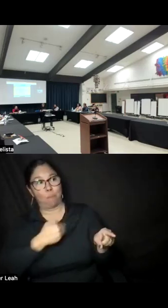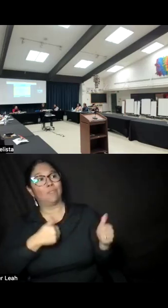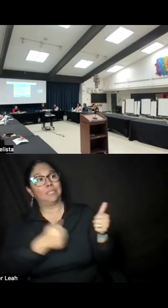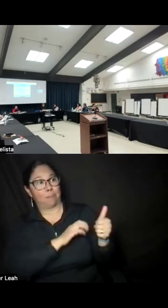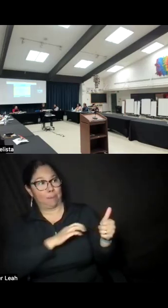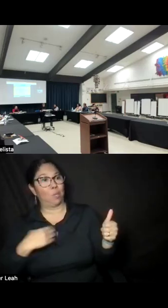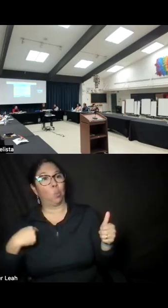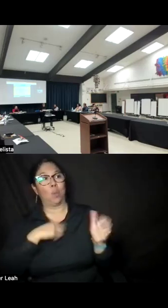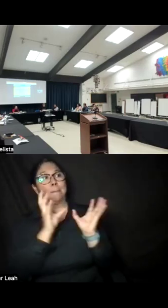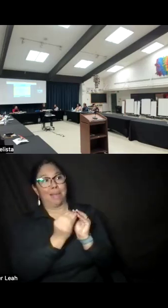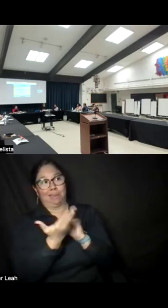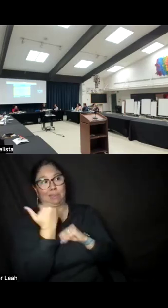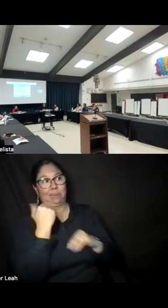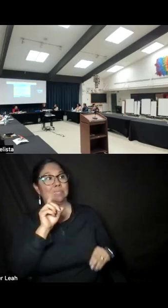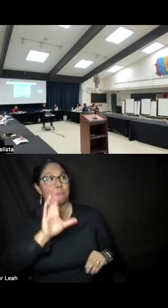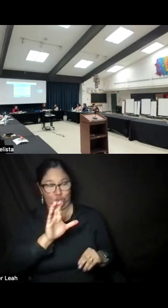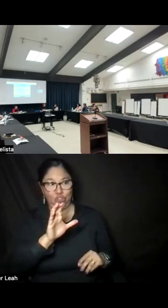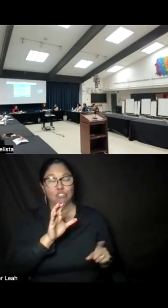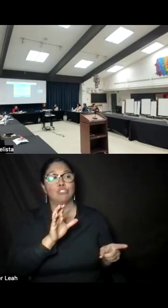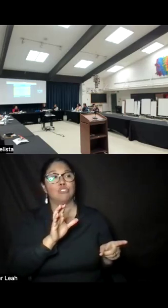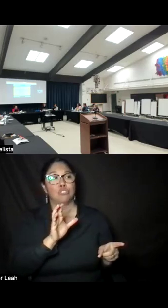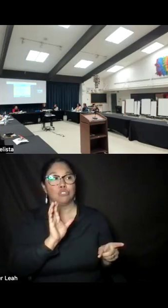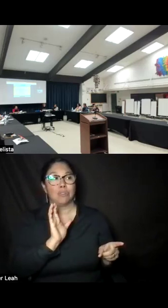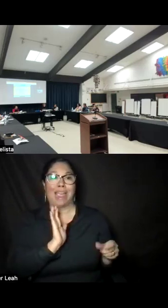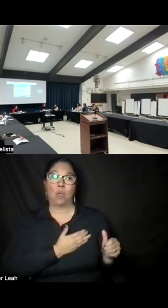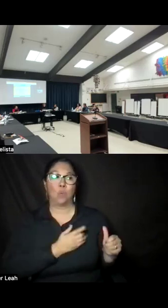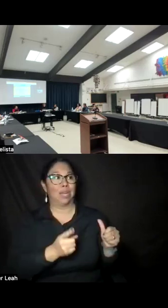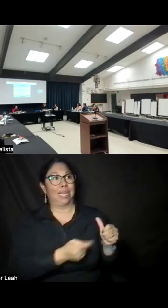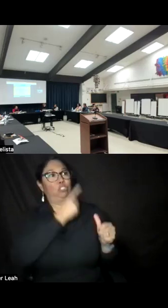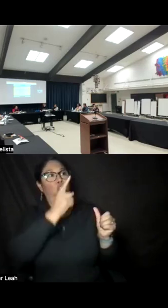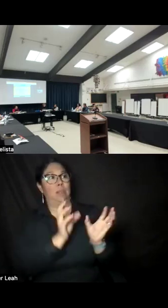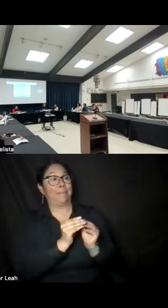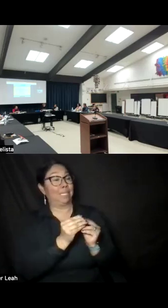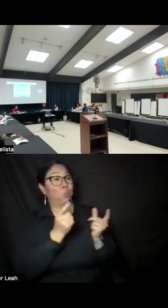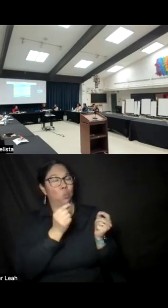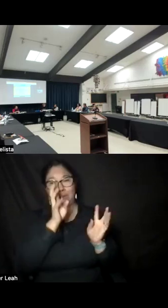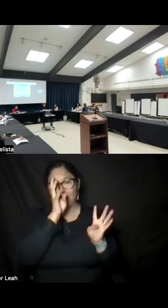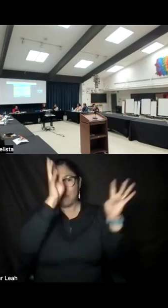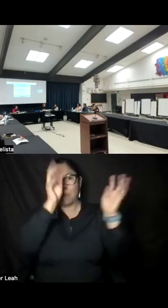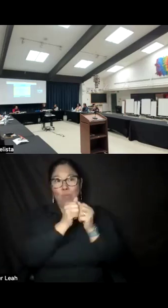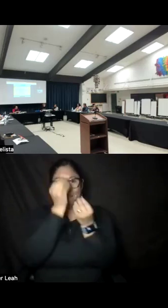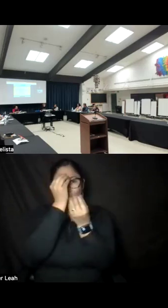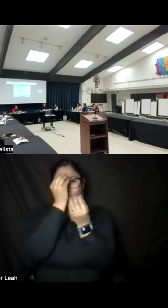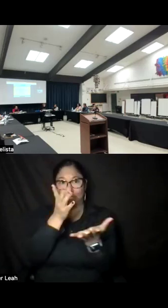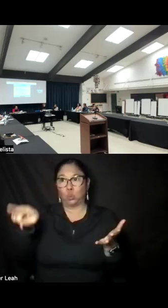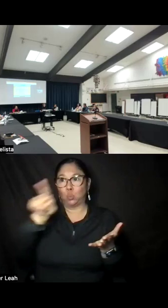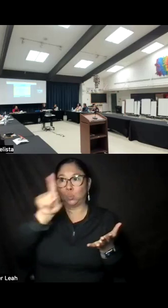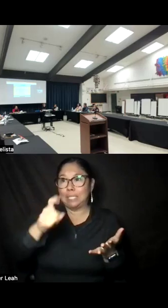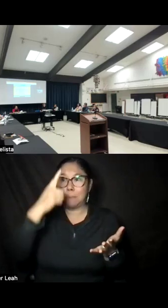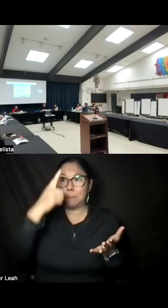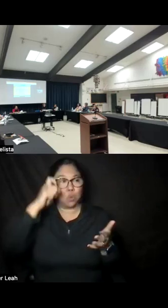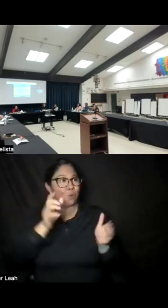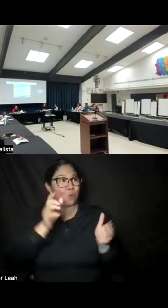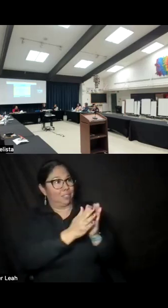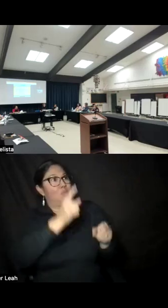back in December. And our initial meeting was coming up with what is the information we need, because you have to ask the right